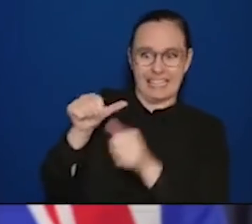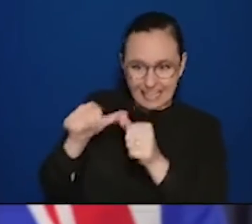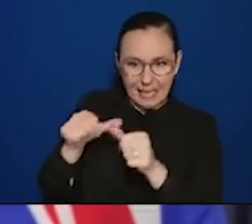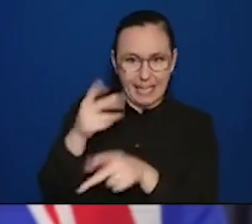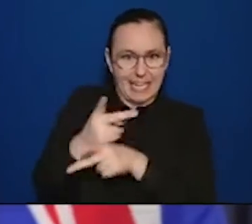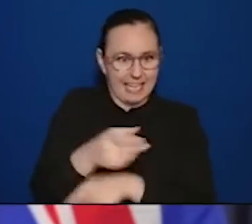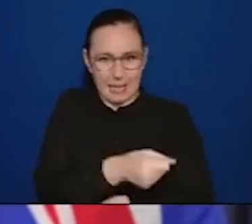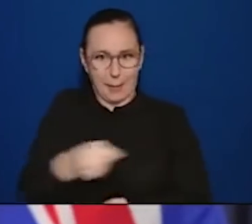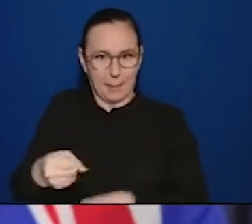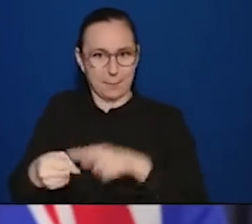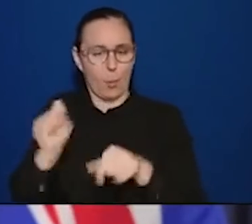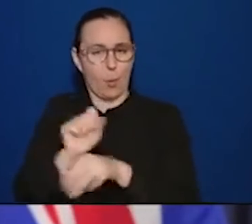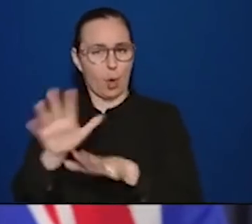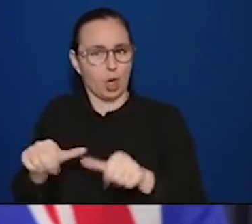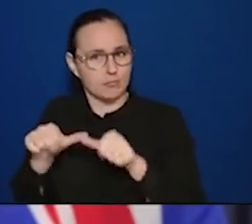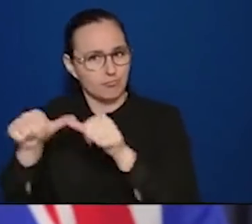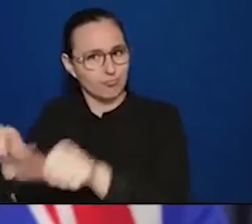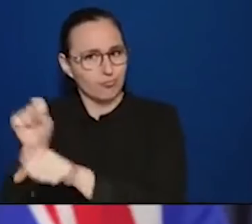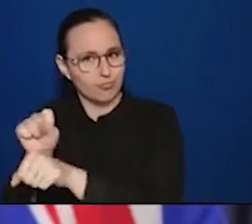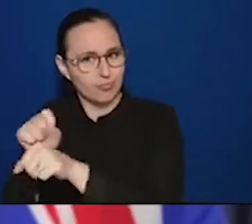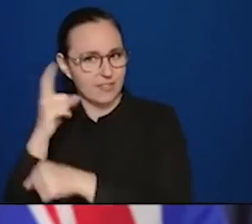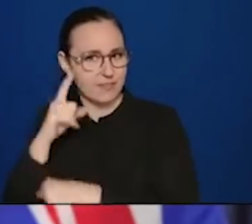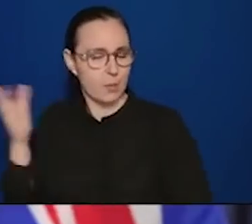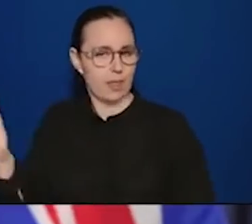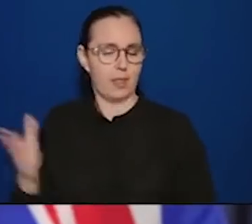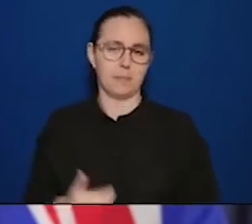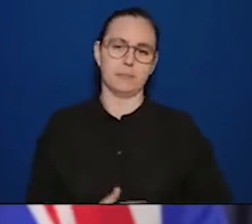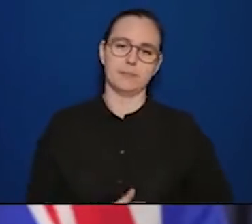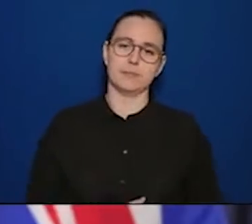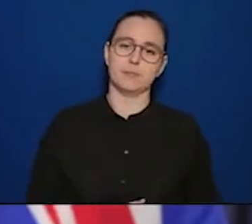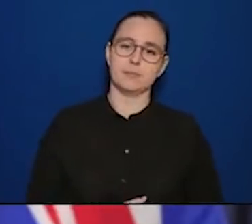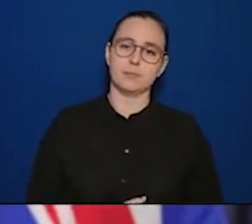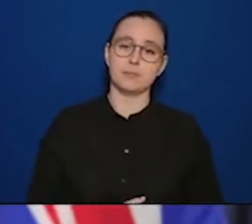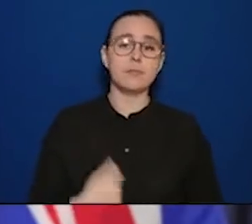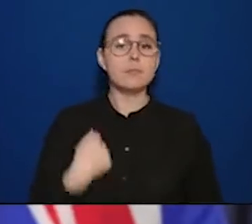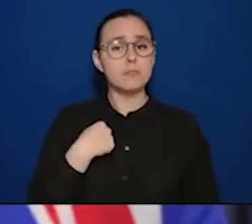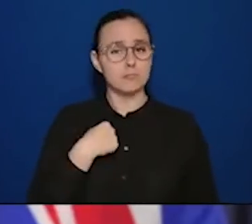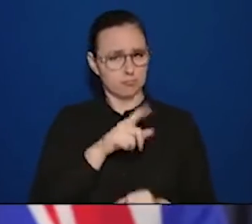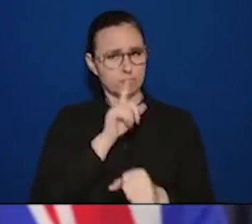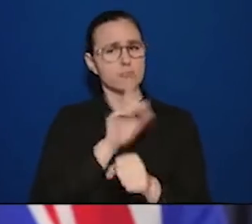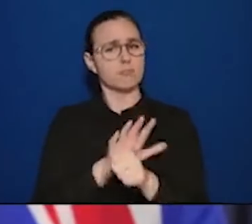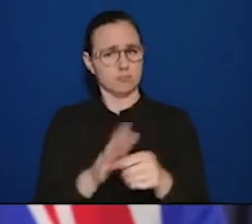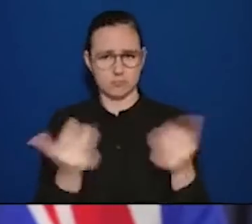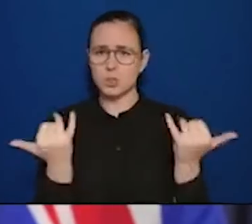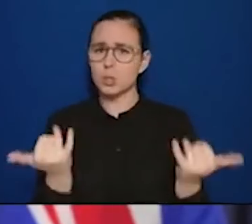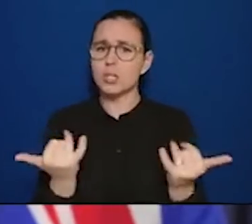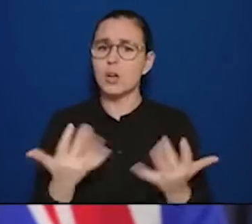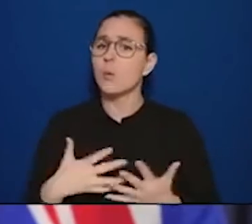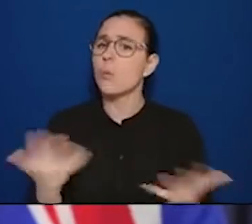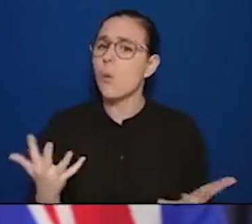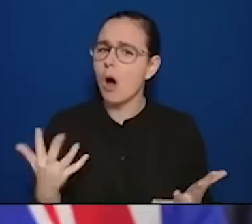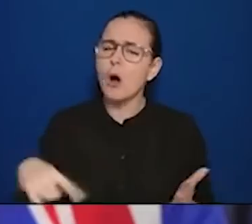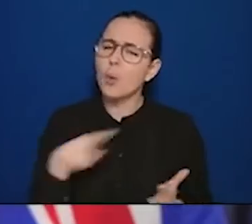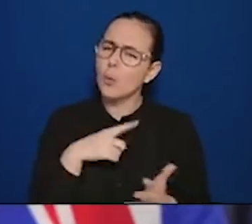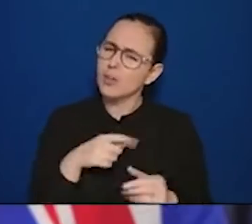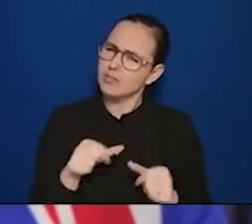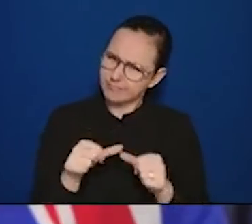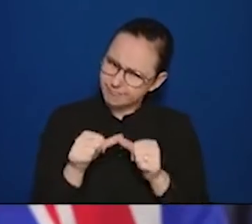environment. And I commit to you today, we will continue our effort to make life better for all British